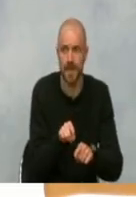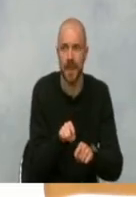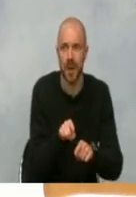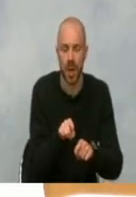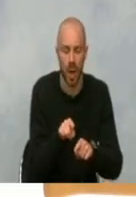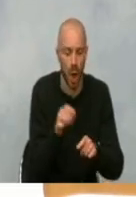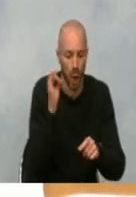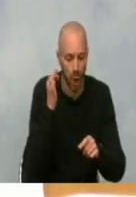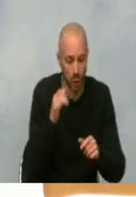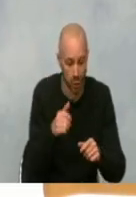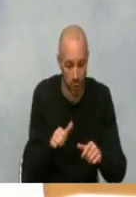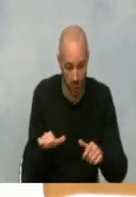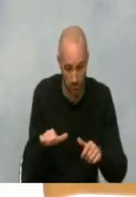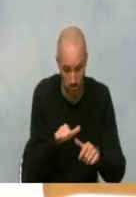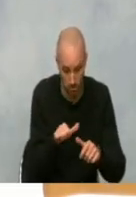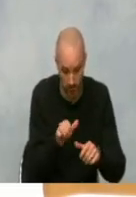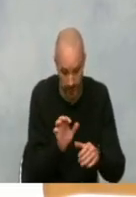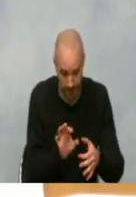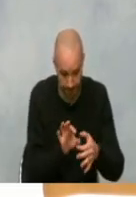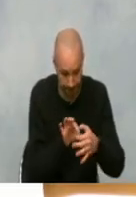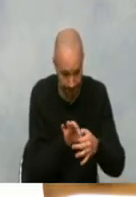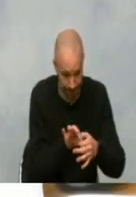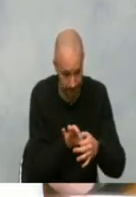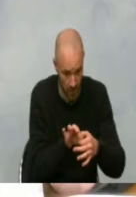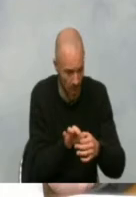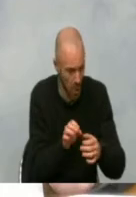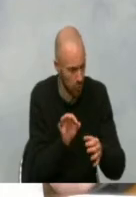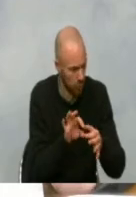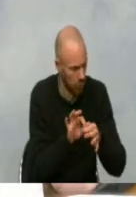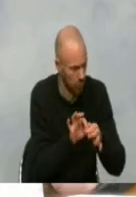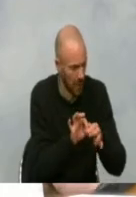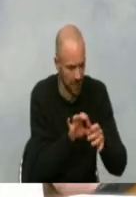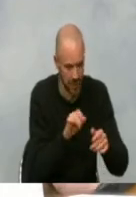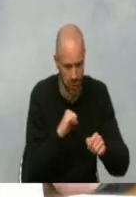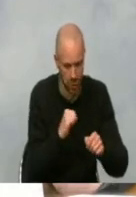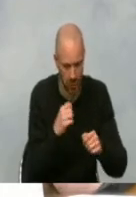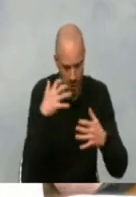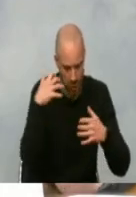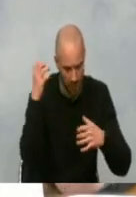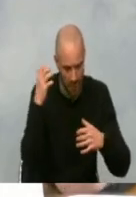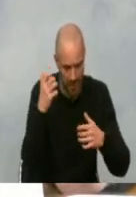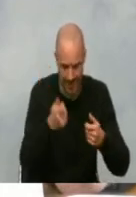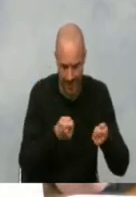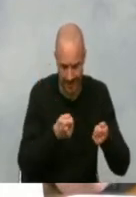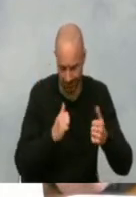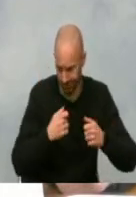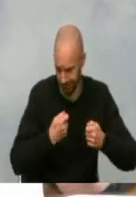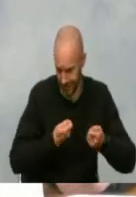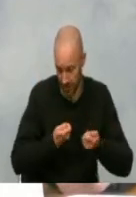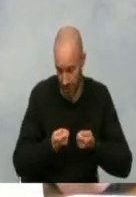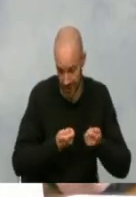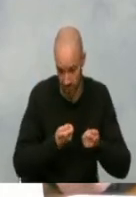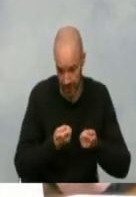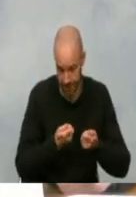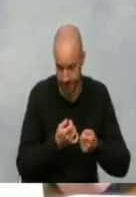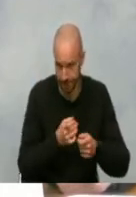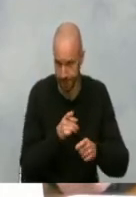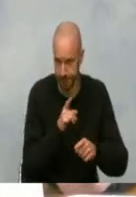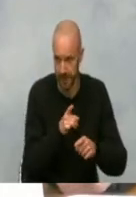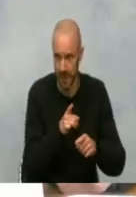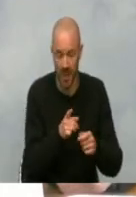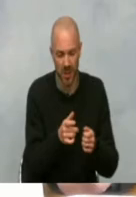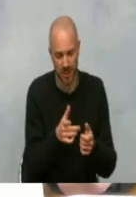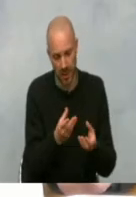engage with the relevant Scottish Government directorate. And again, there has been a degree of content about these